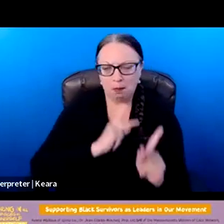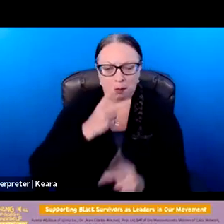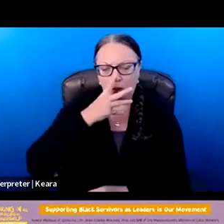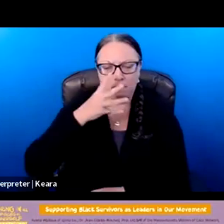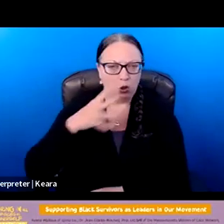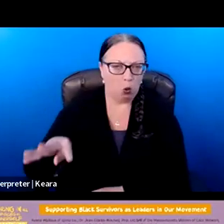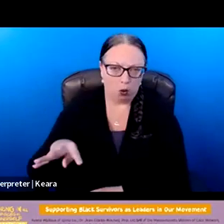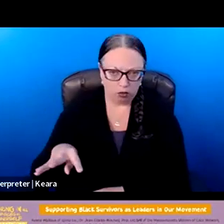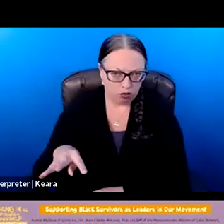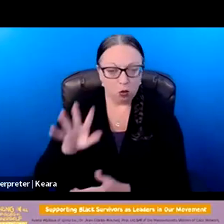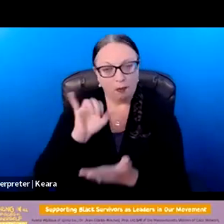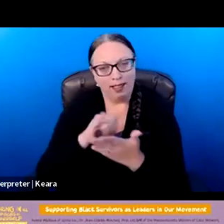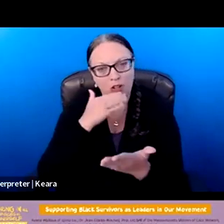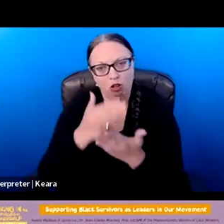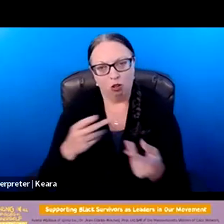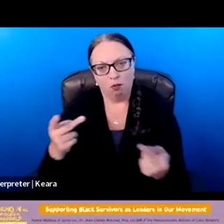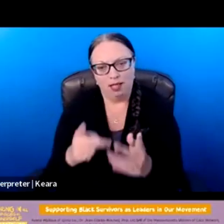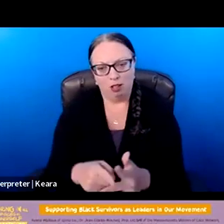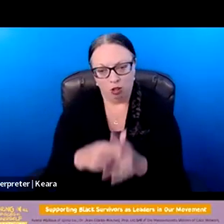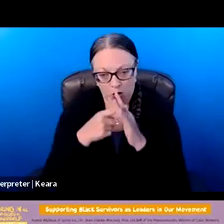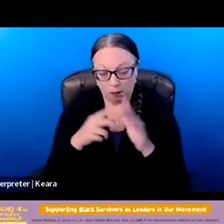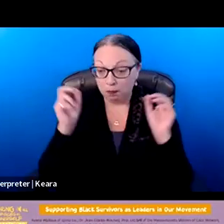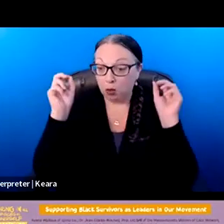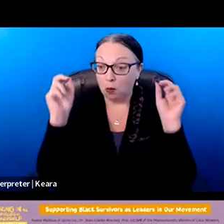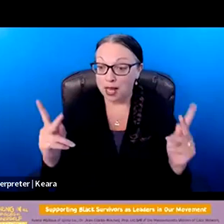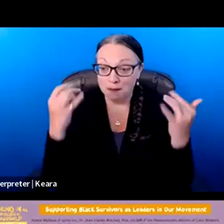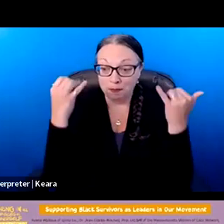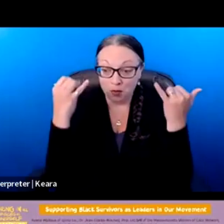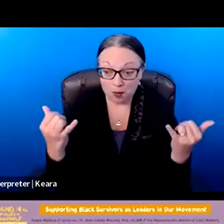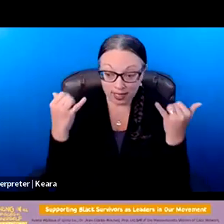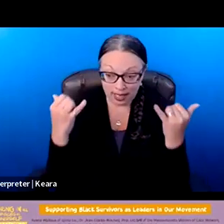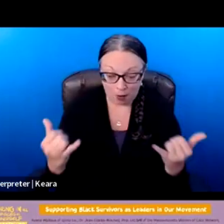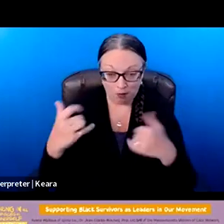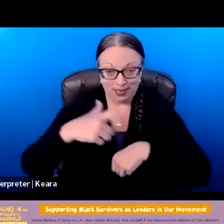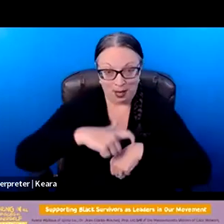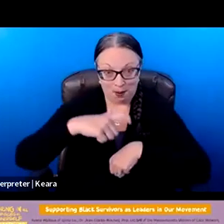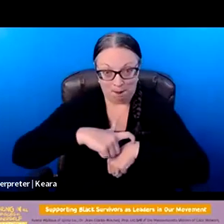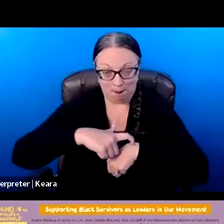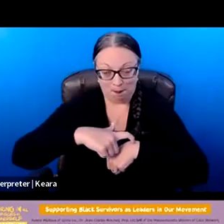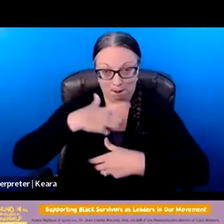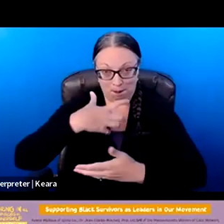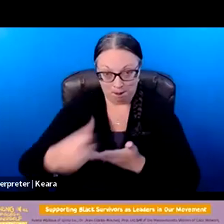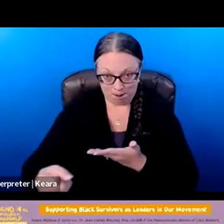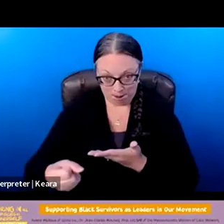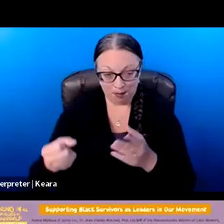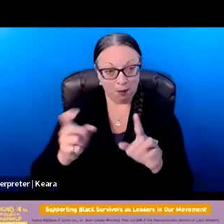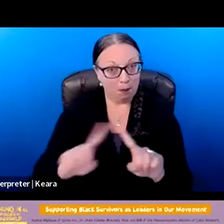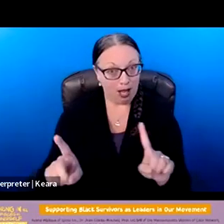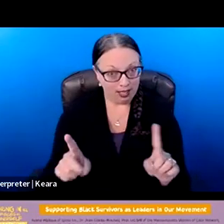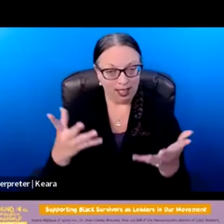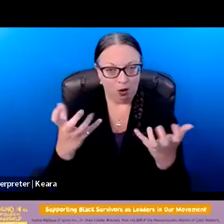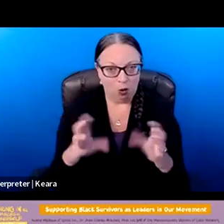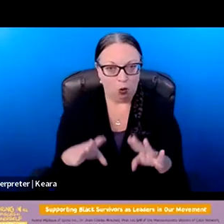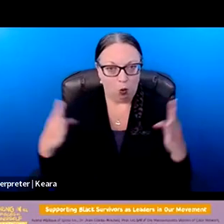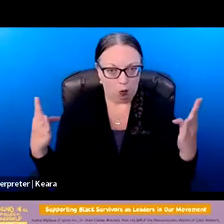starting point as well. And so, folks, we're coming down to our time, but I wanted to open it